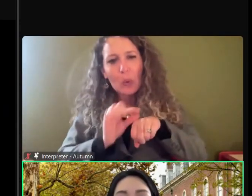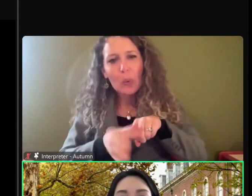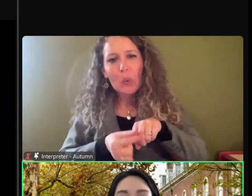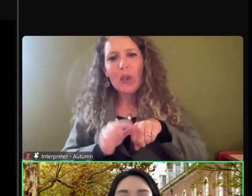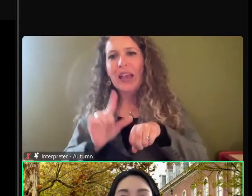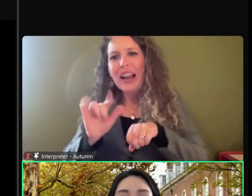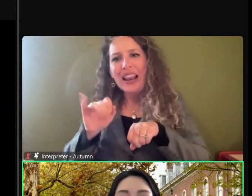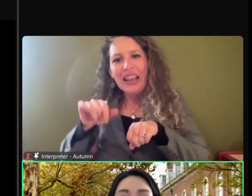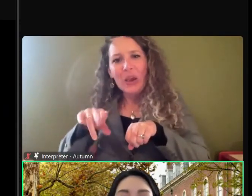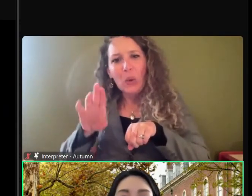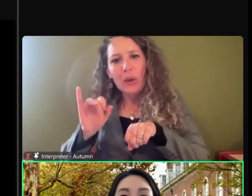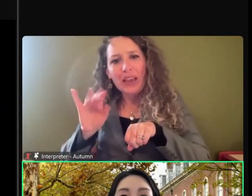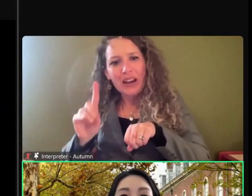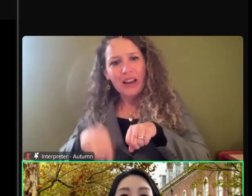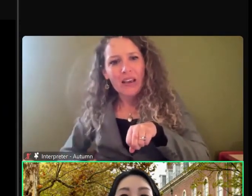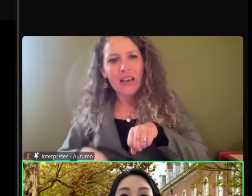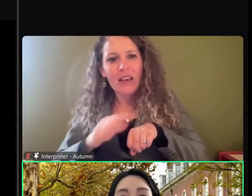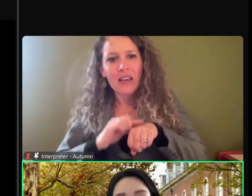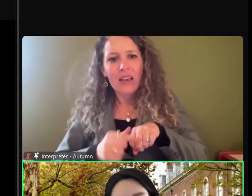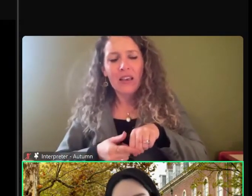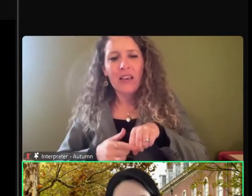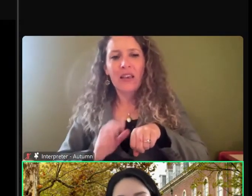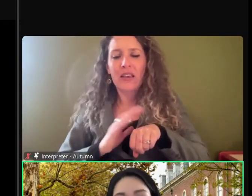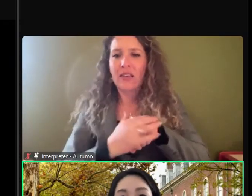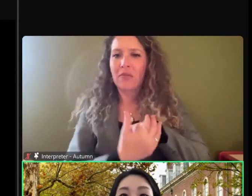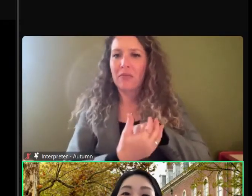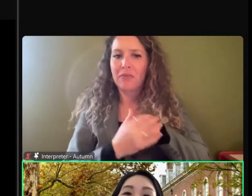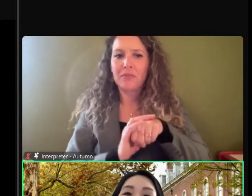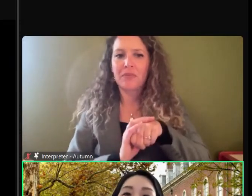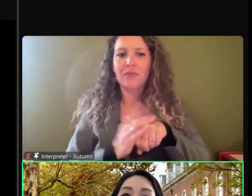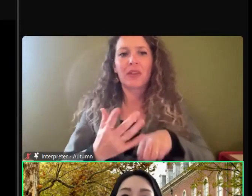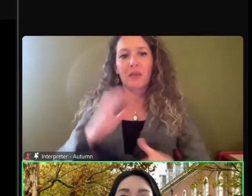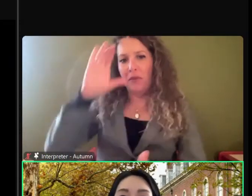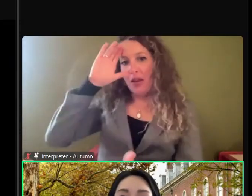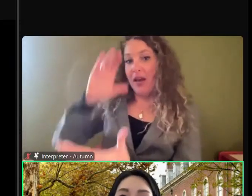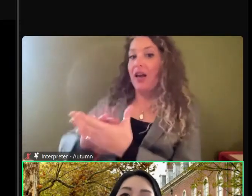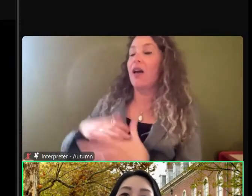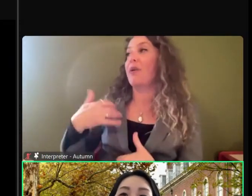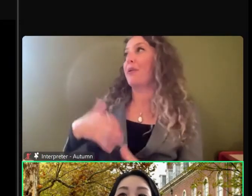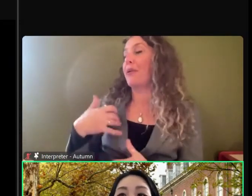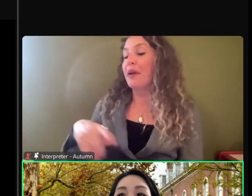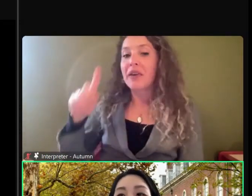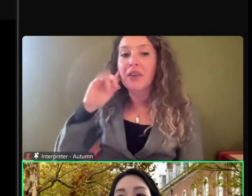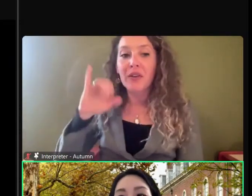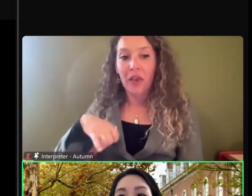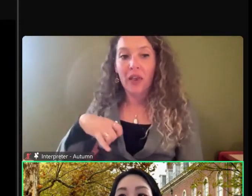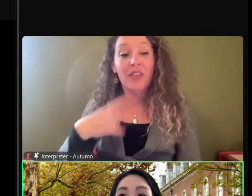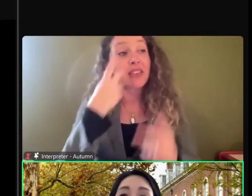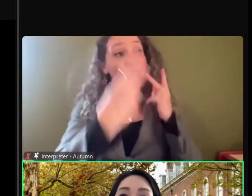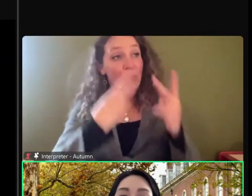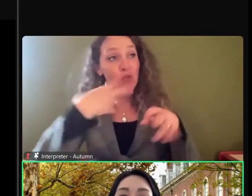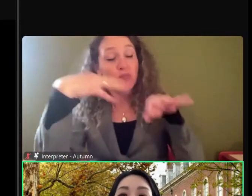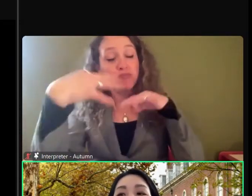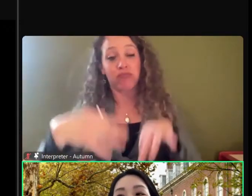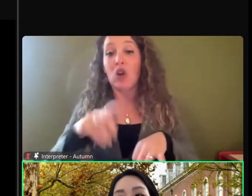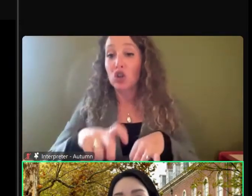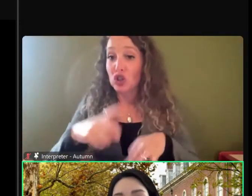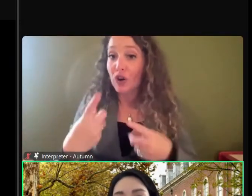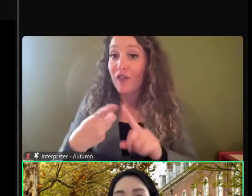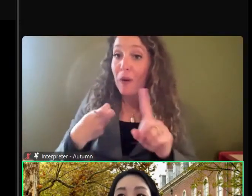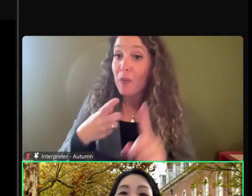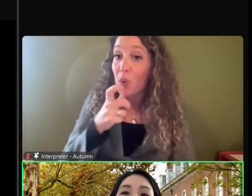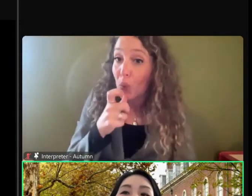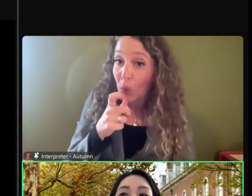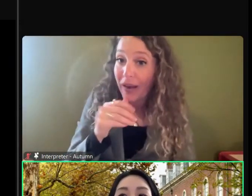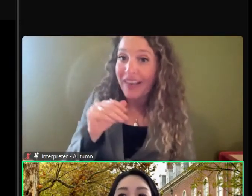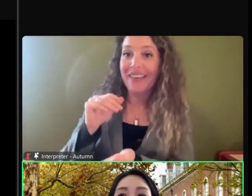this. The visualized described information that should have been shared with him by the medical